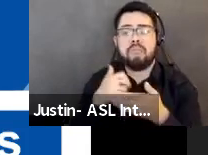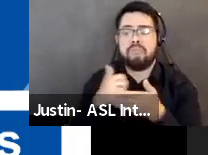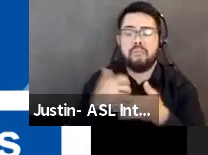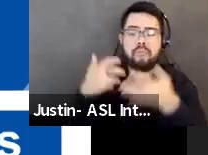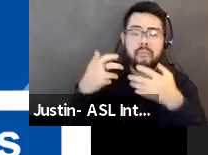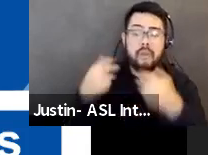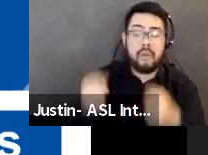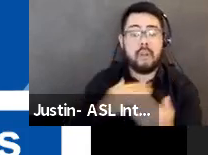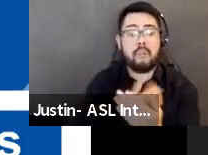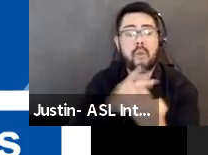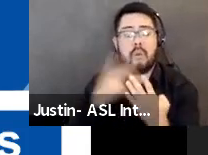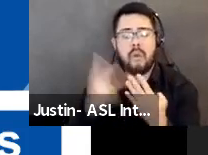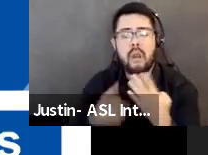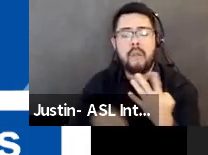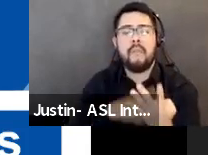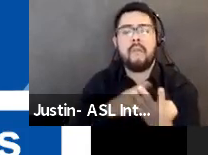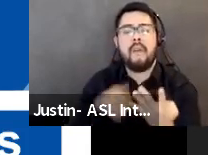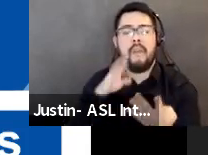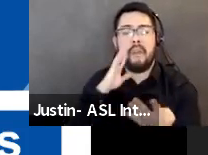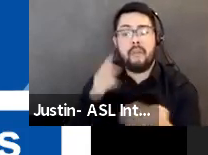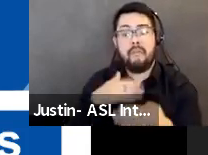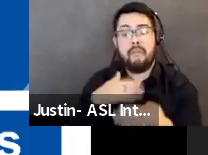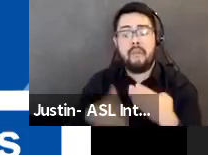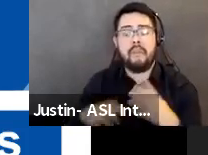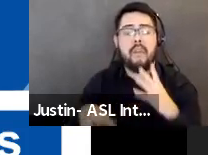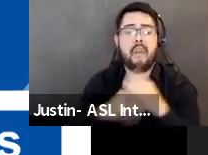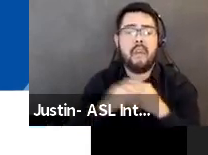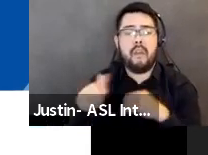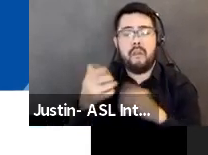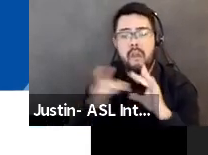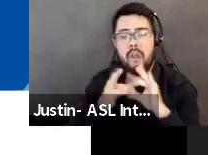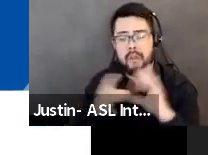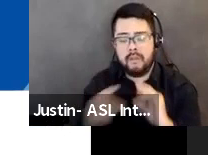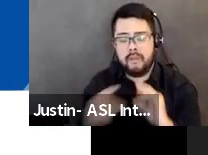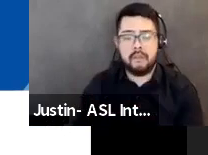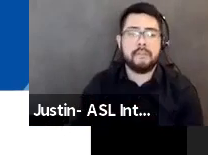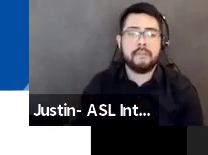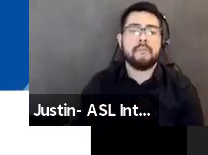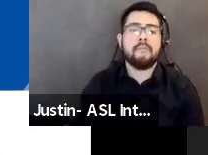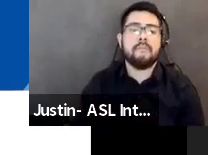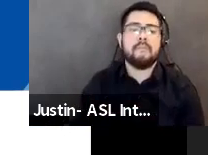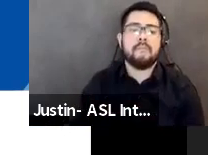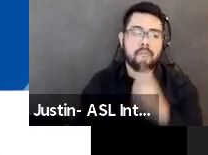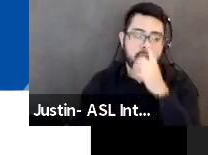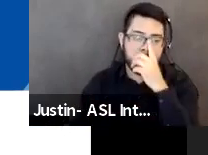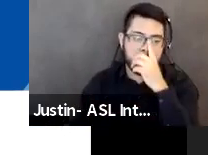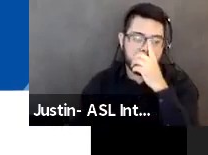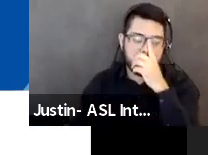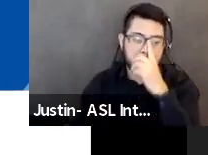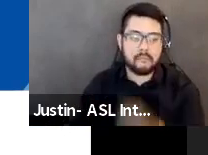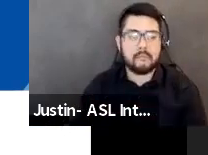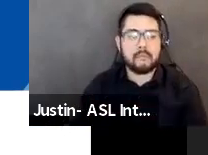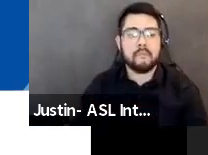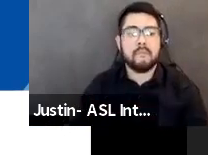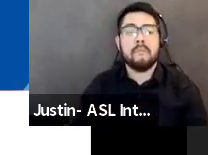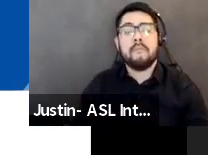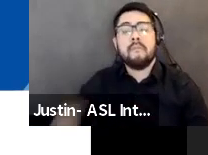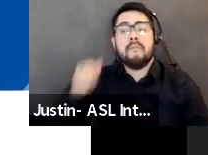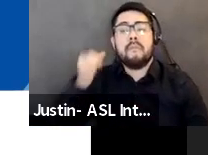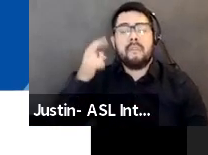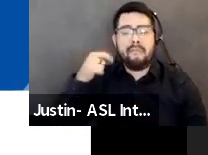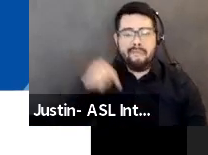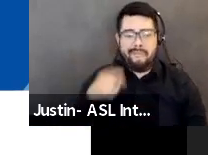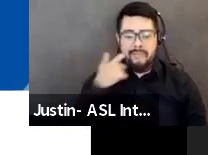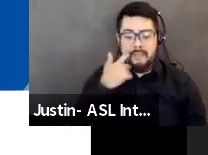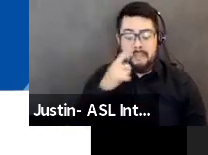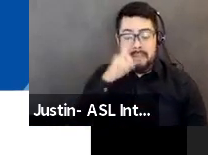further and i'll close with additional commitments next page so throughout the summer if